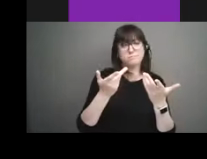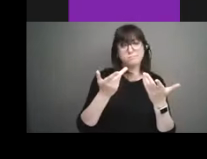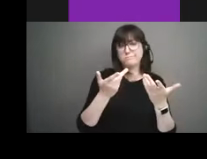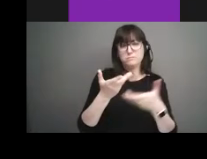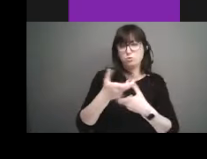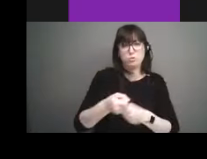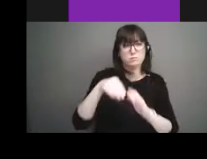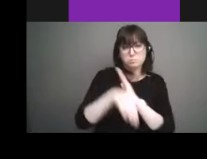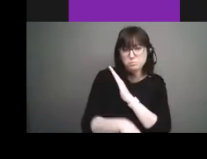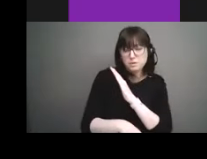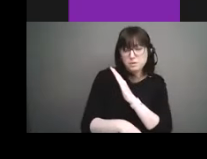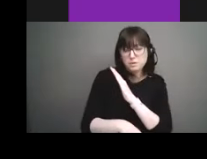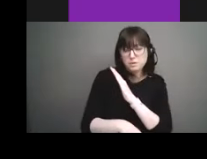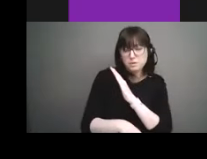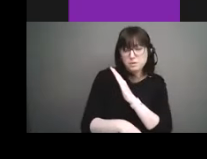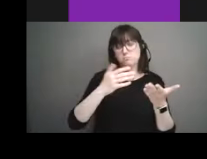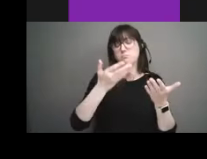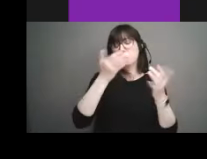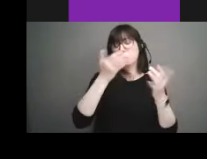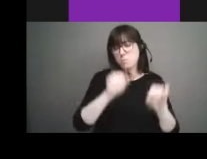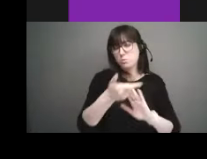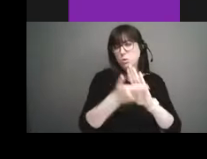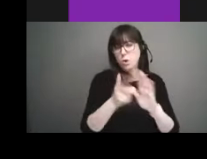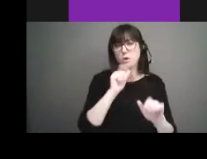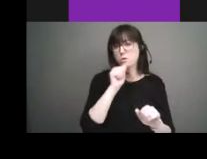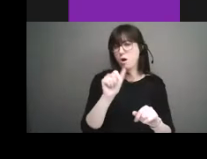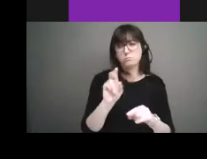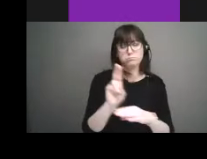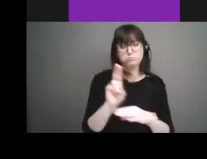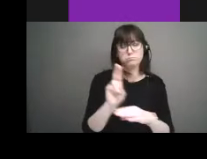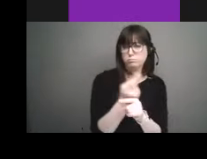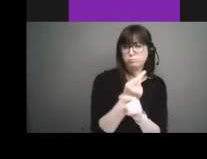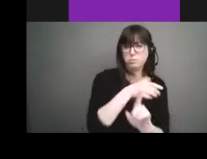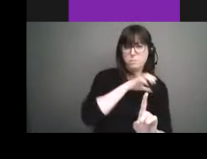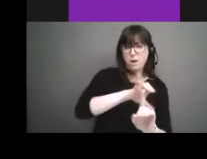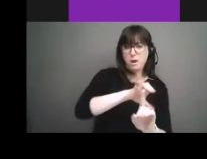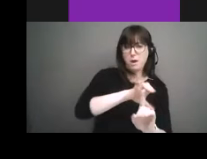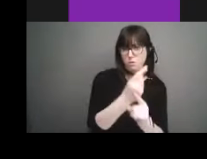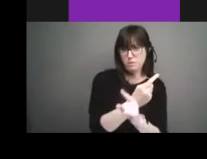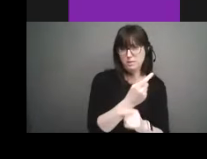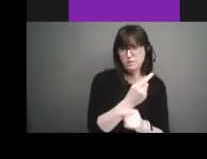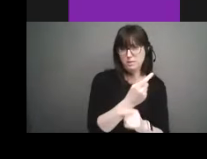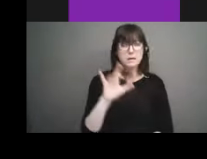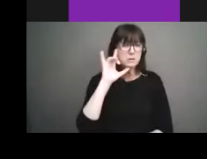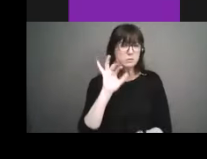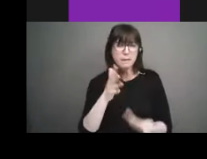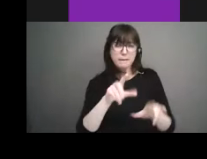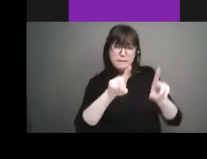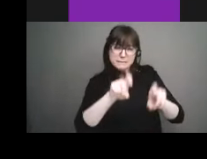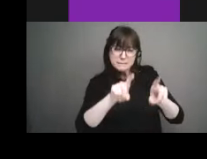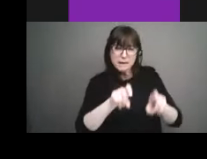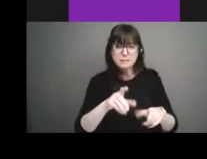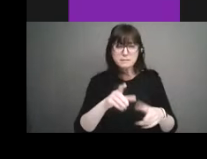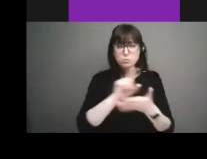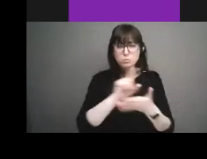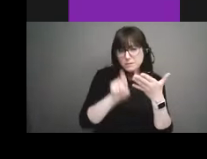the attorney could misuse the power. So that is a test, so to speak, or the criteria